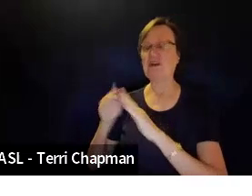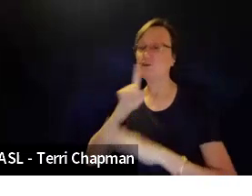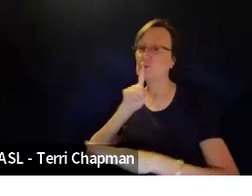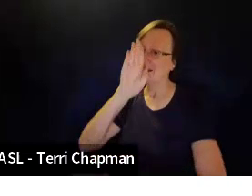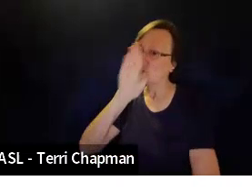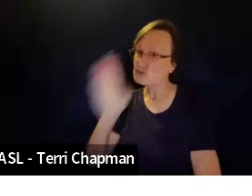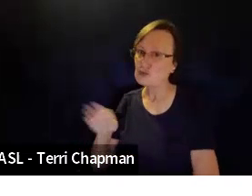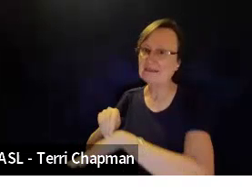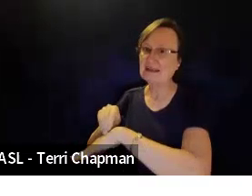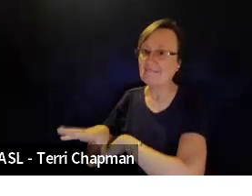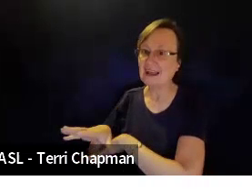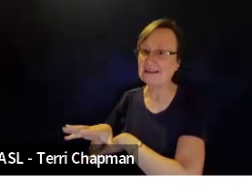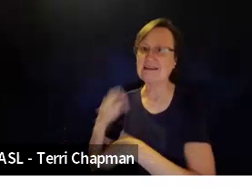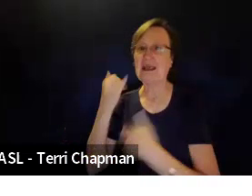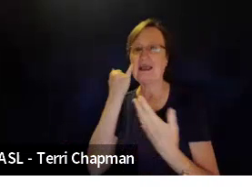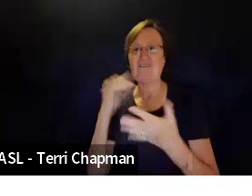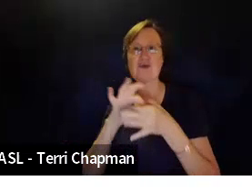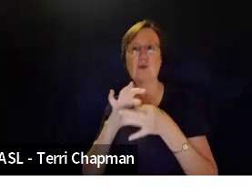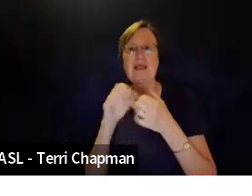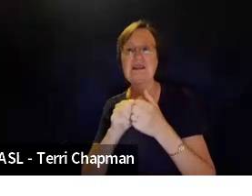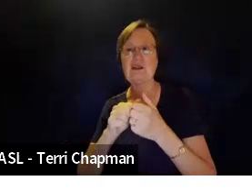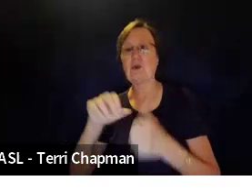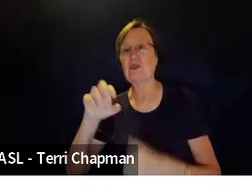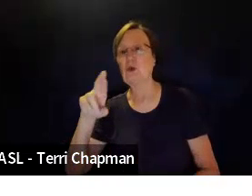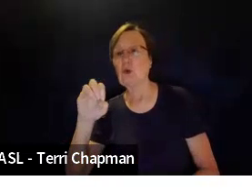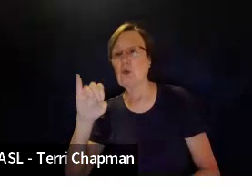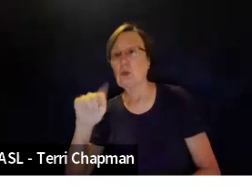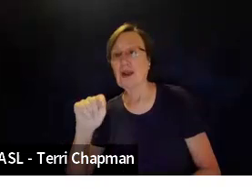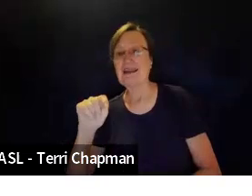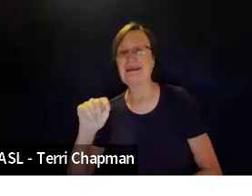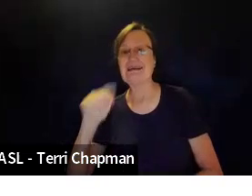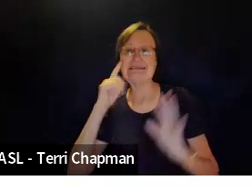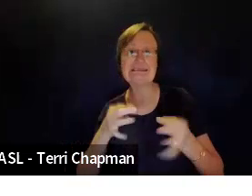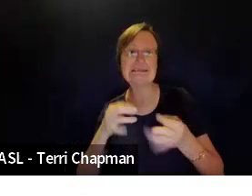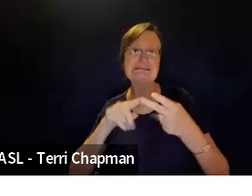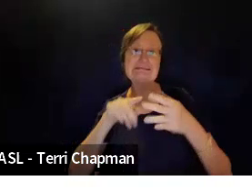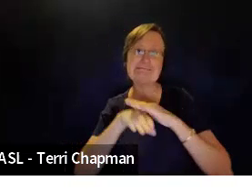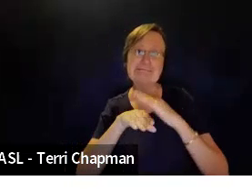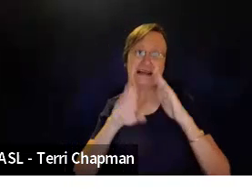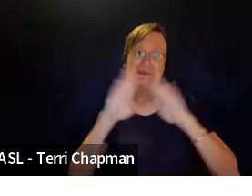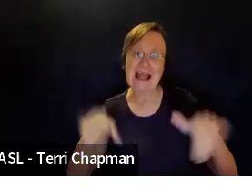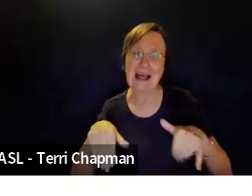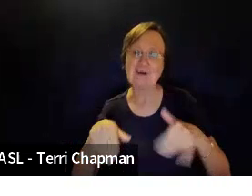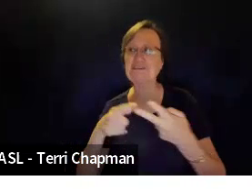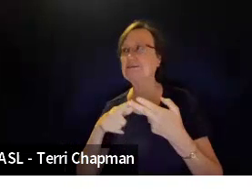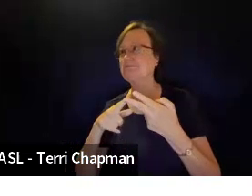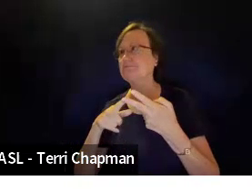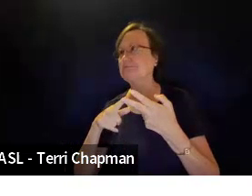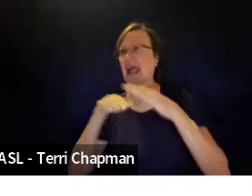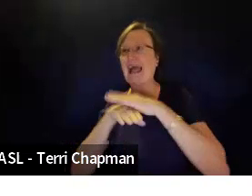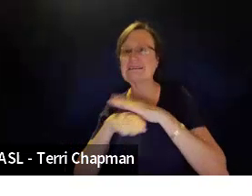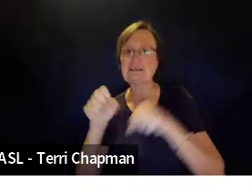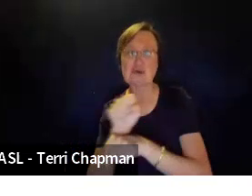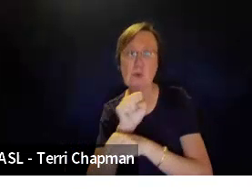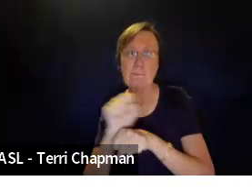by them, whether that is in relation to credit decisions, in relation to access to housing, in relation to access to employment,